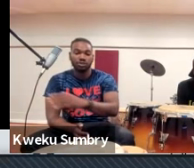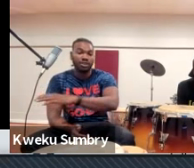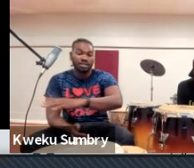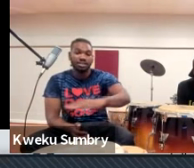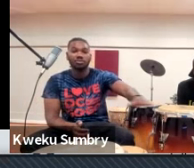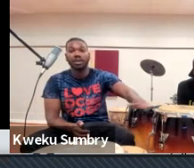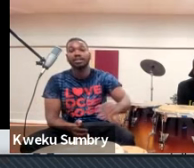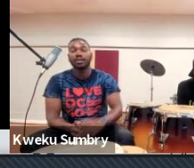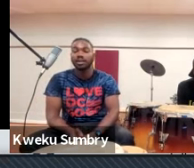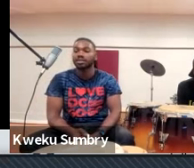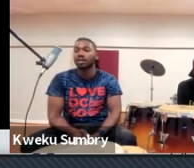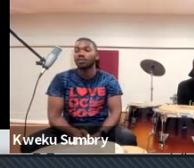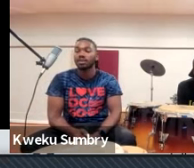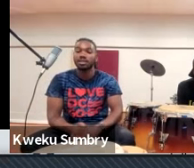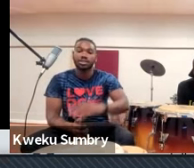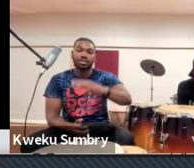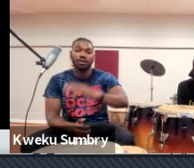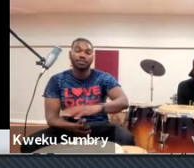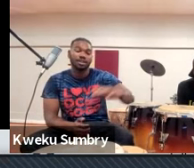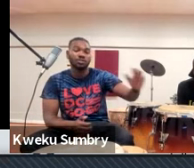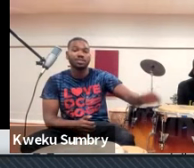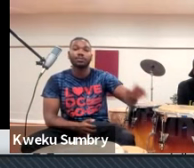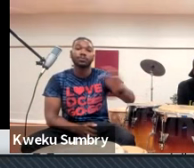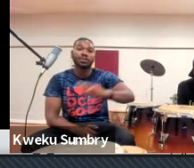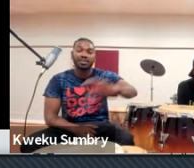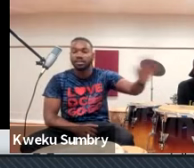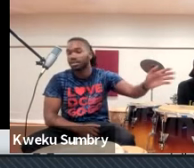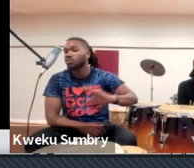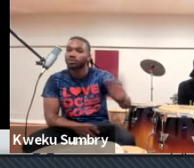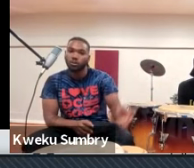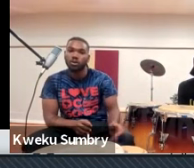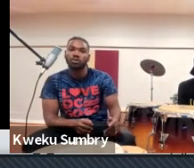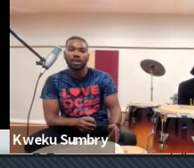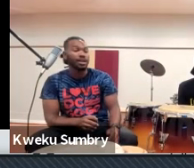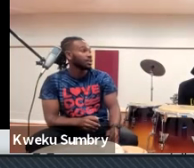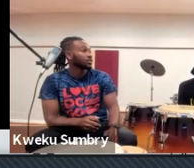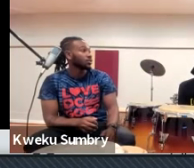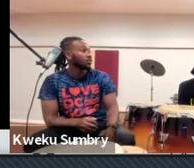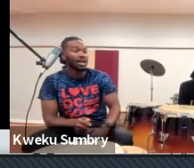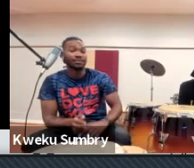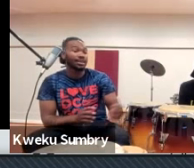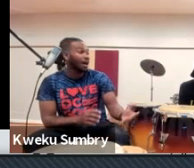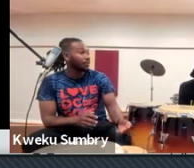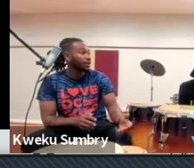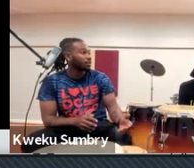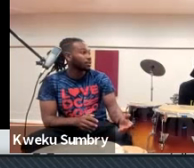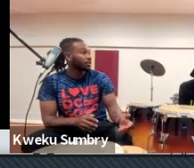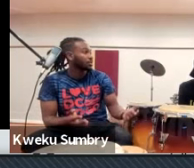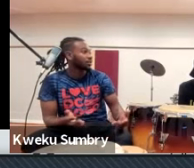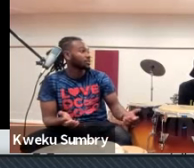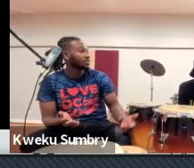able to trace the direct lineage of each of the instruments that we play in these two different worlds, right? So we have the